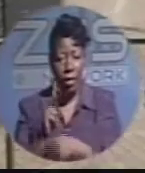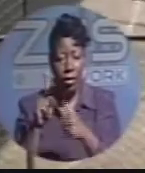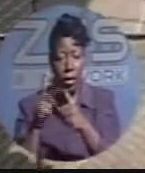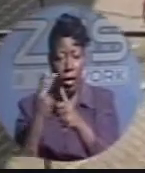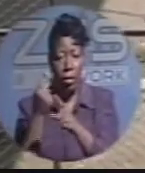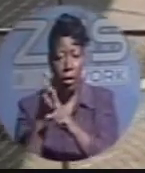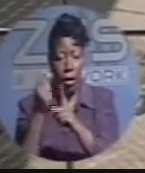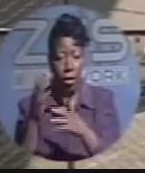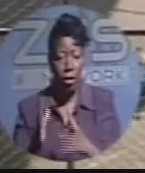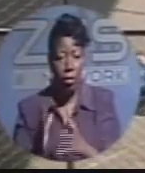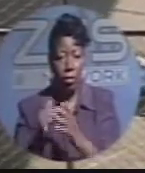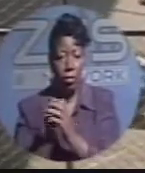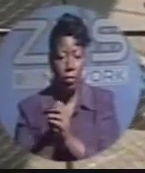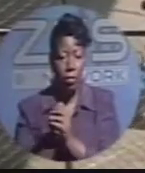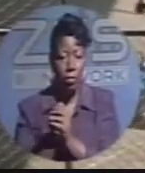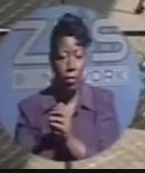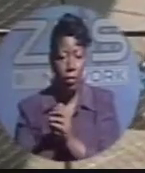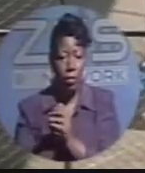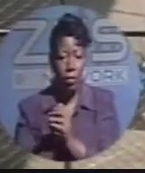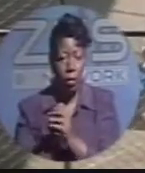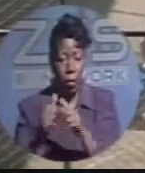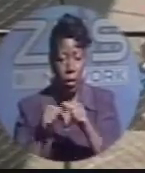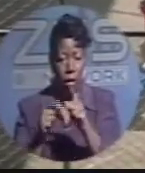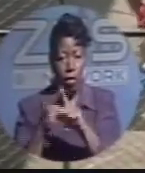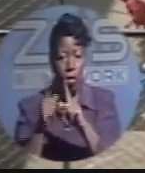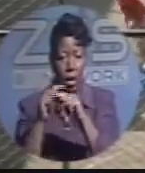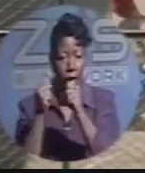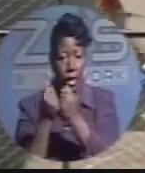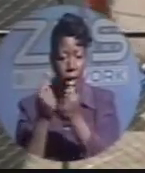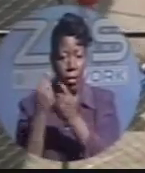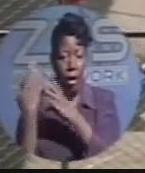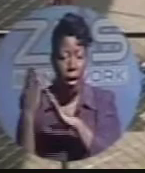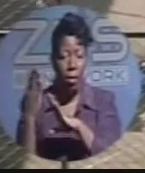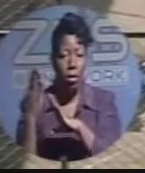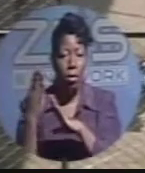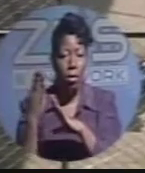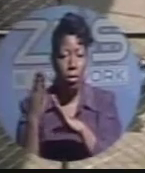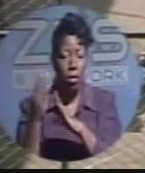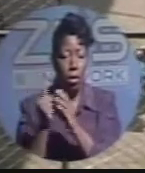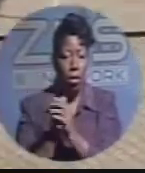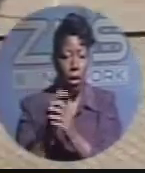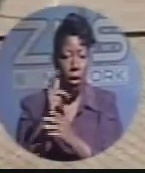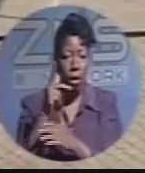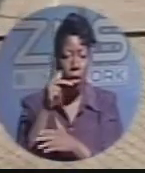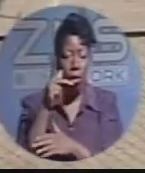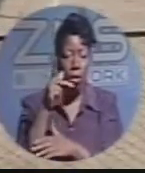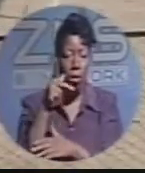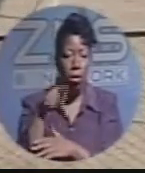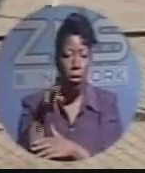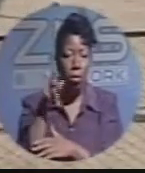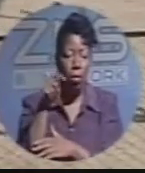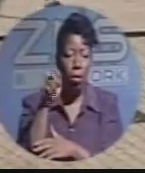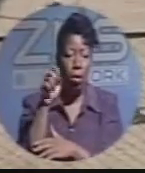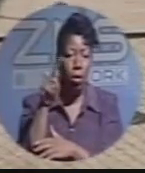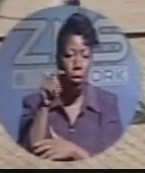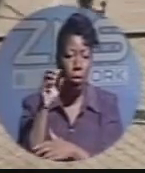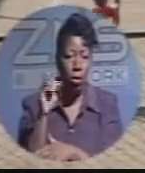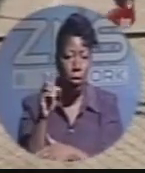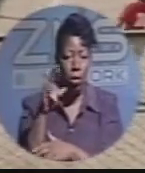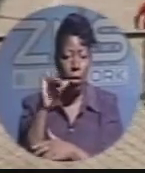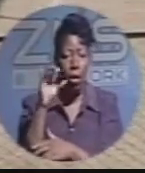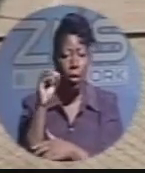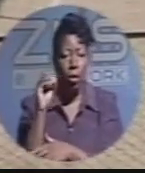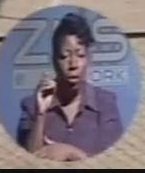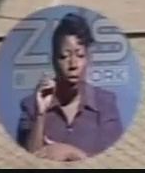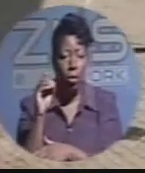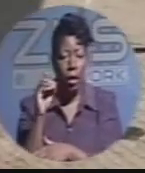tough luck would continue for Team Bahamas against Puerto Rico with Thomas Davis pitching. Boy, he struggled. He gave